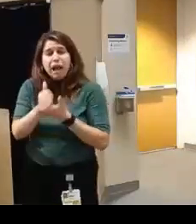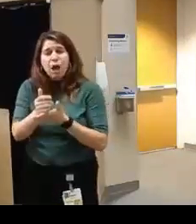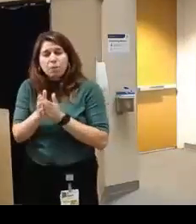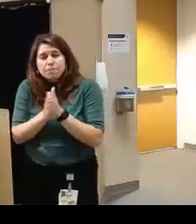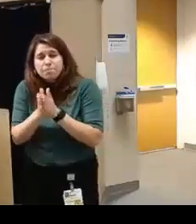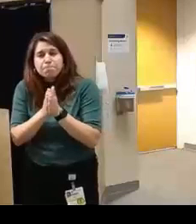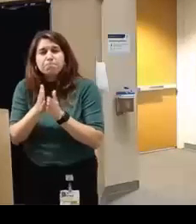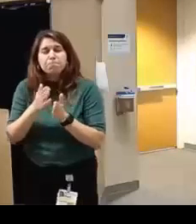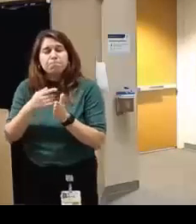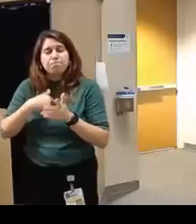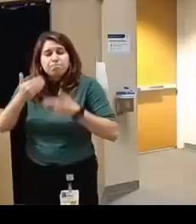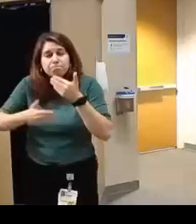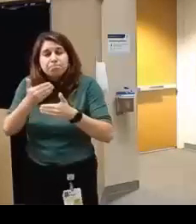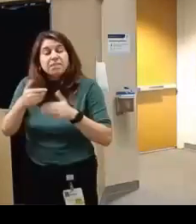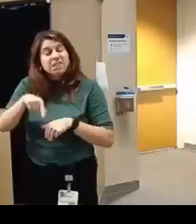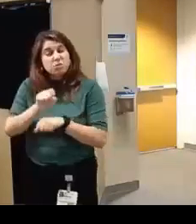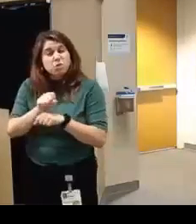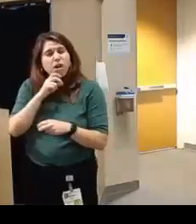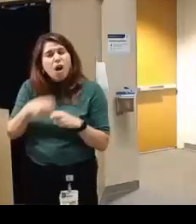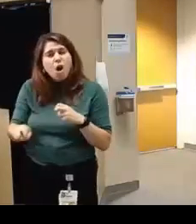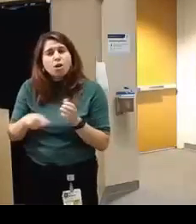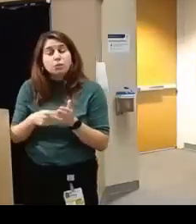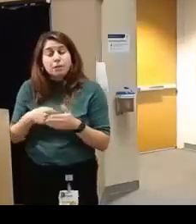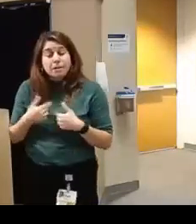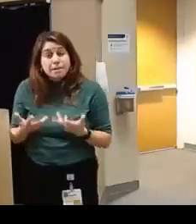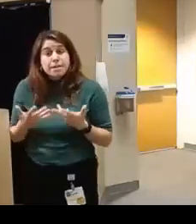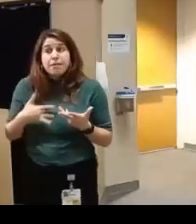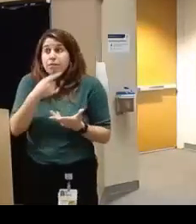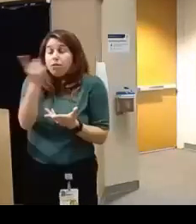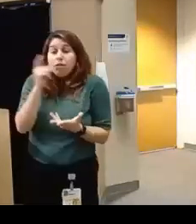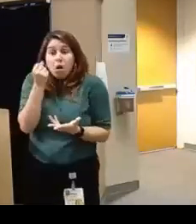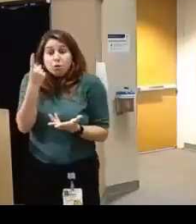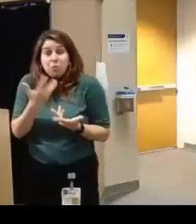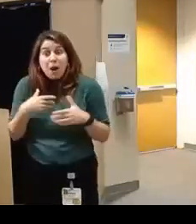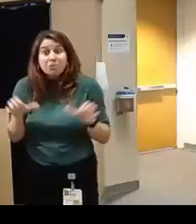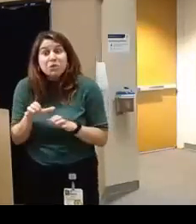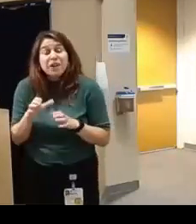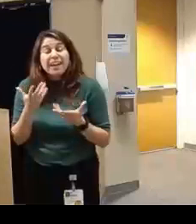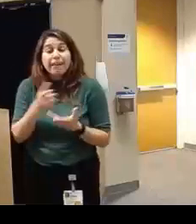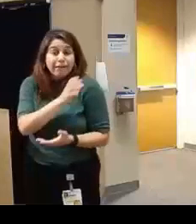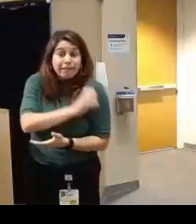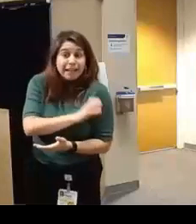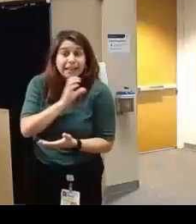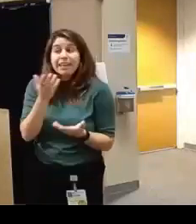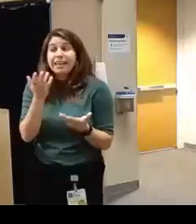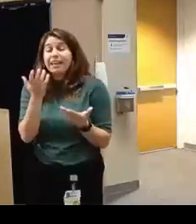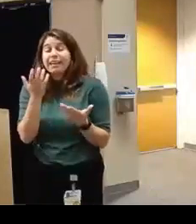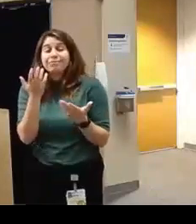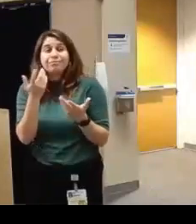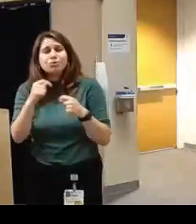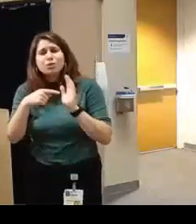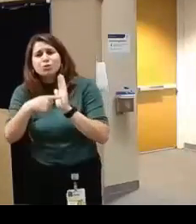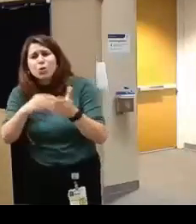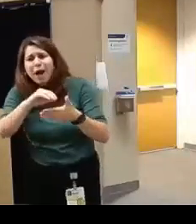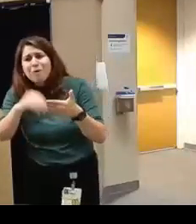continuing this work at times when it's hard and nobody seems to understand what the heck it is we're trying to do, whether it's clinically or trying to